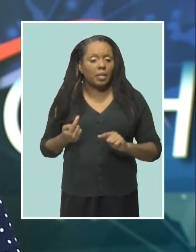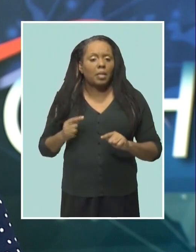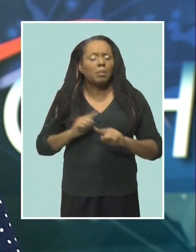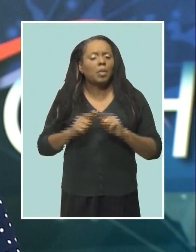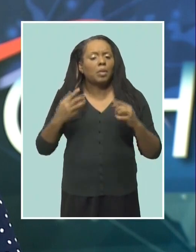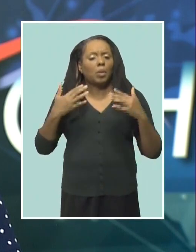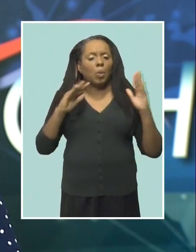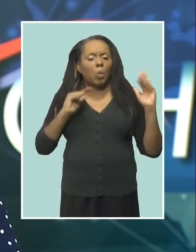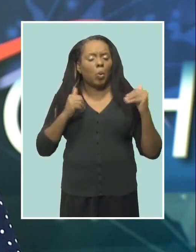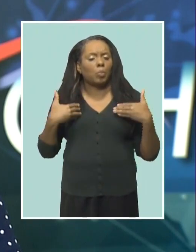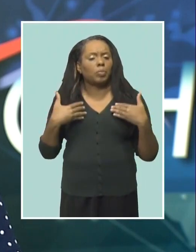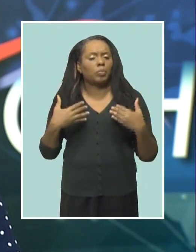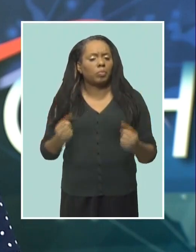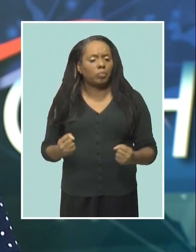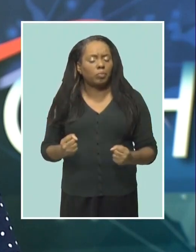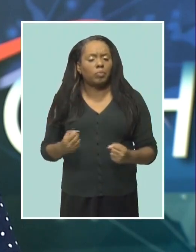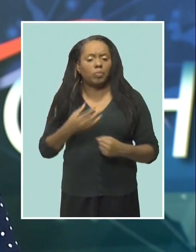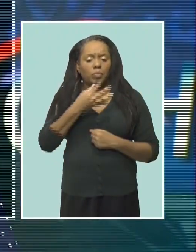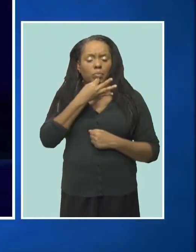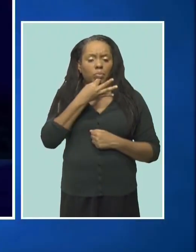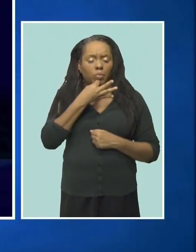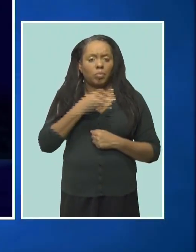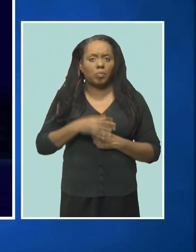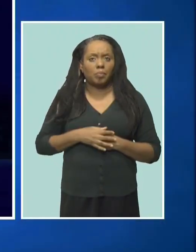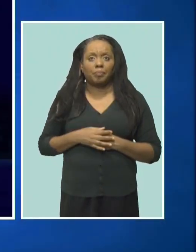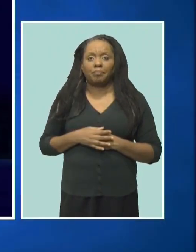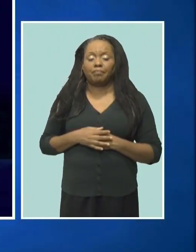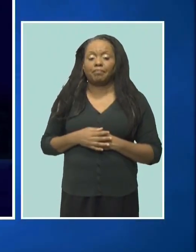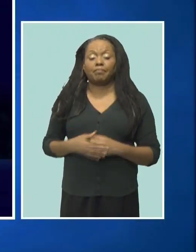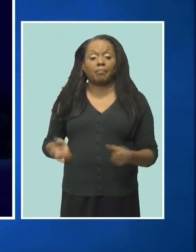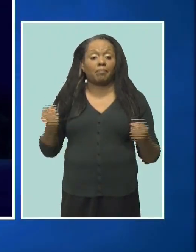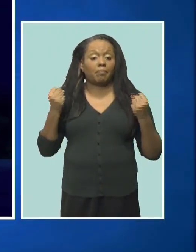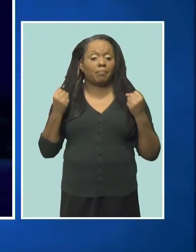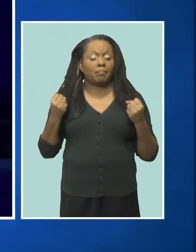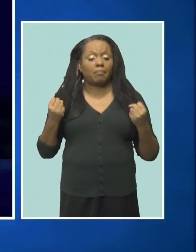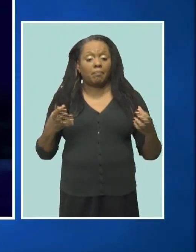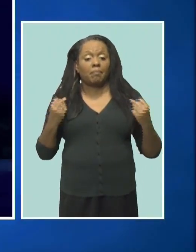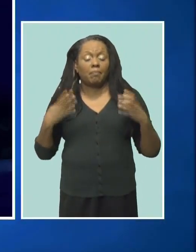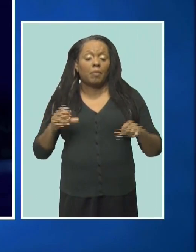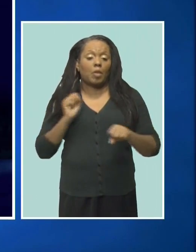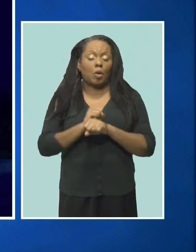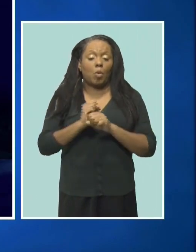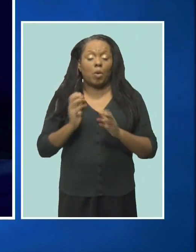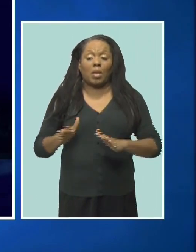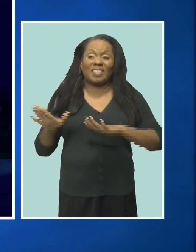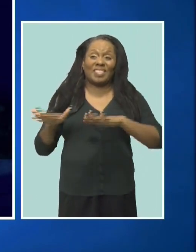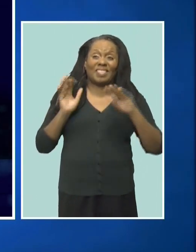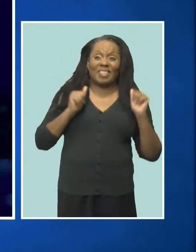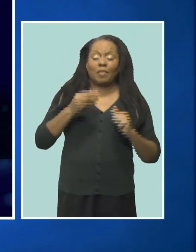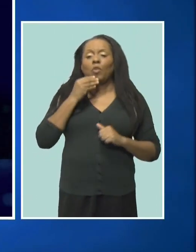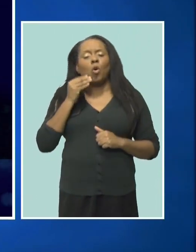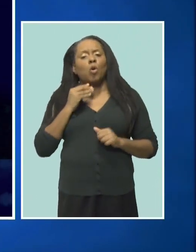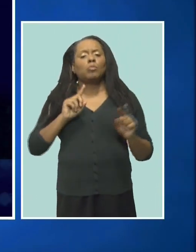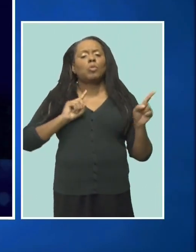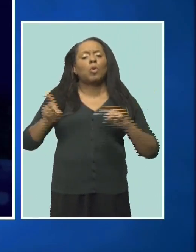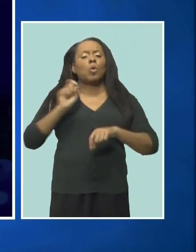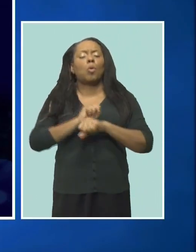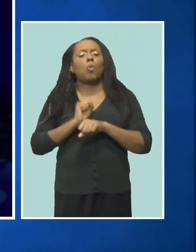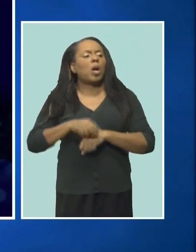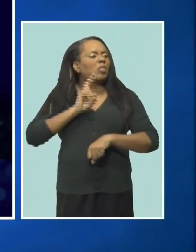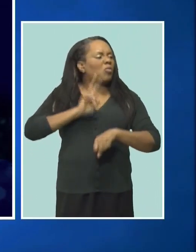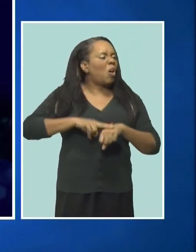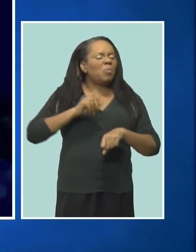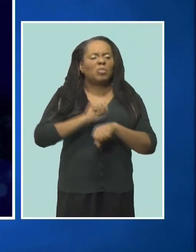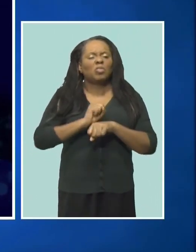impacted by the act of violence. Too many workers who leave home every day to earn an honest living